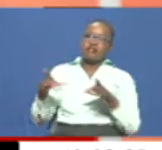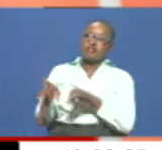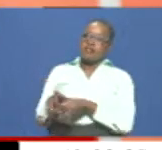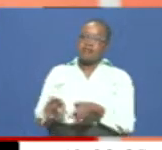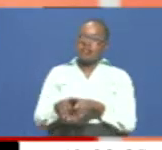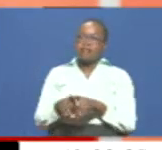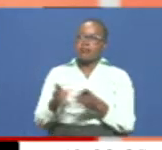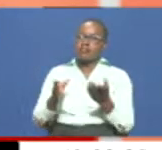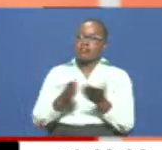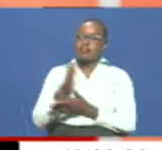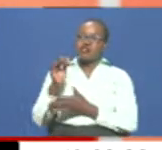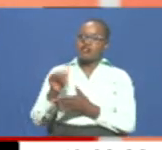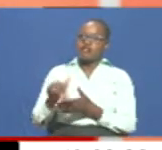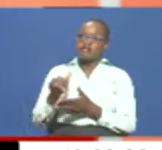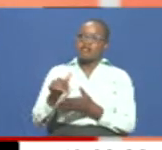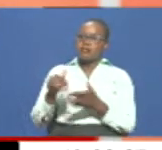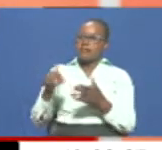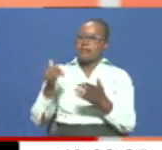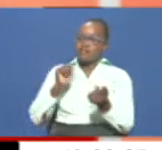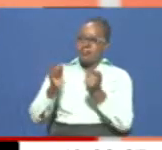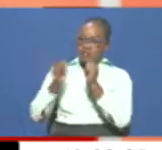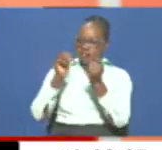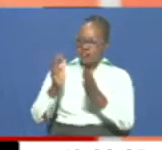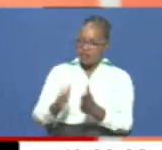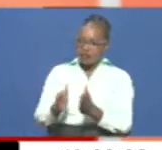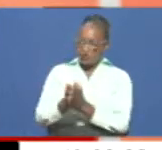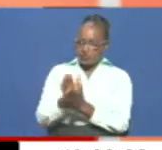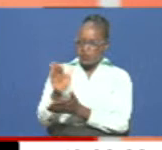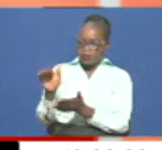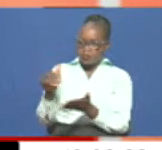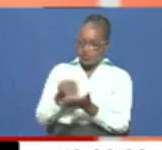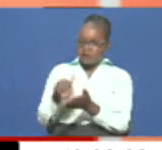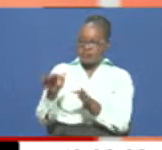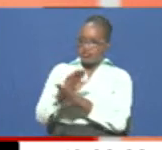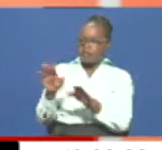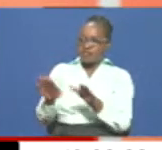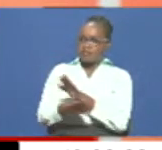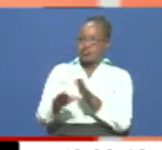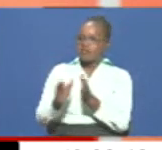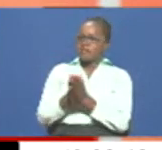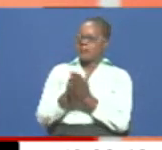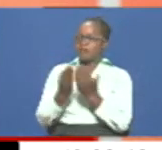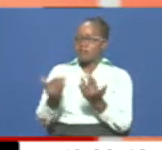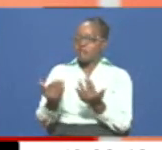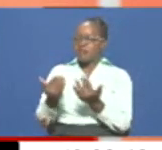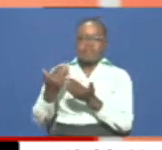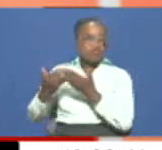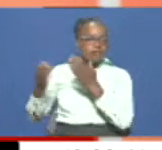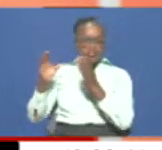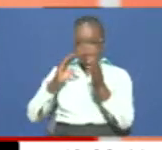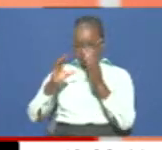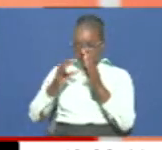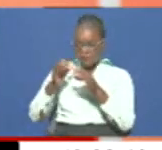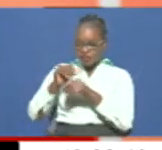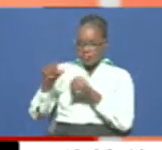at least at the center of everything we do, because I think previously that conversation about the athlete and